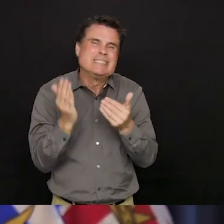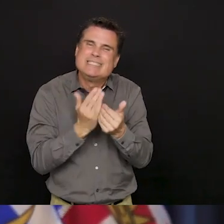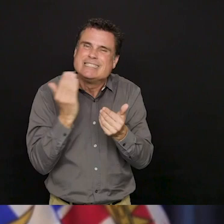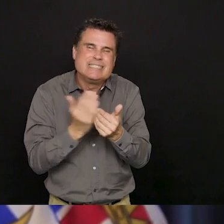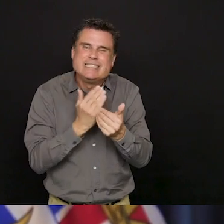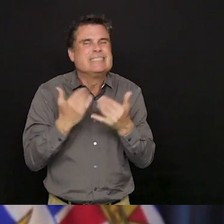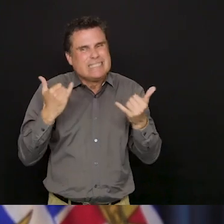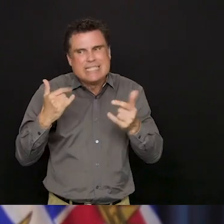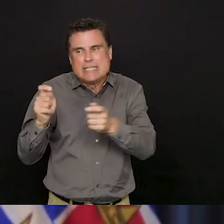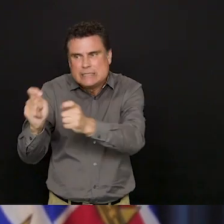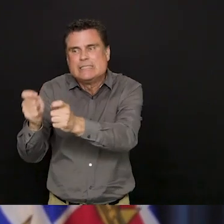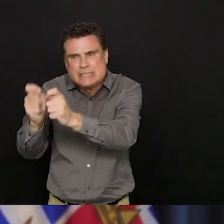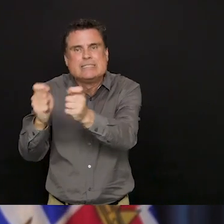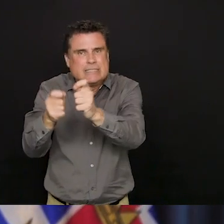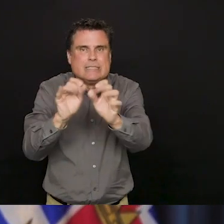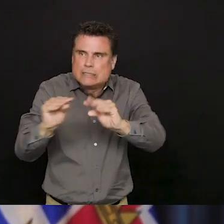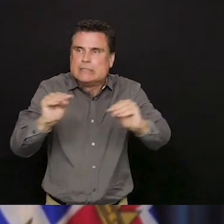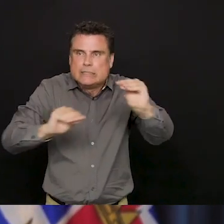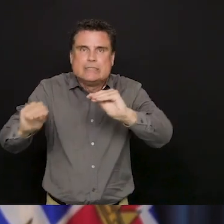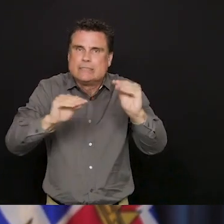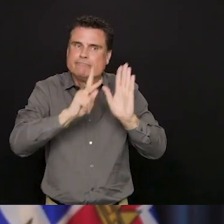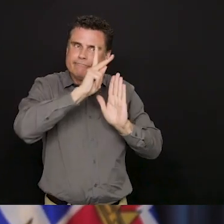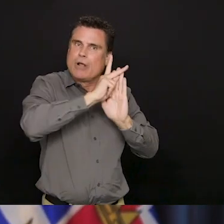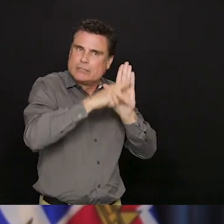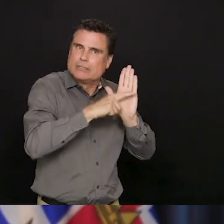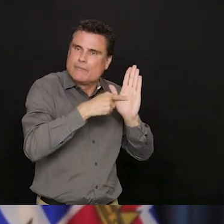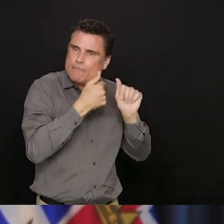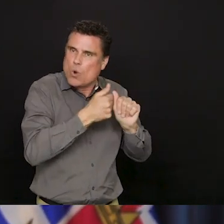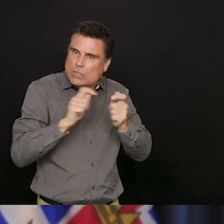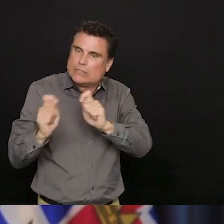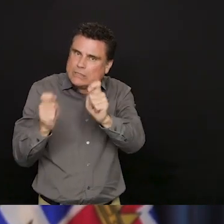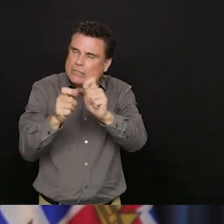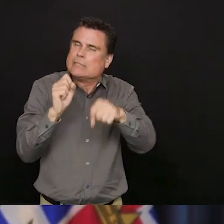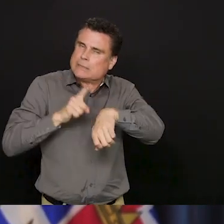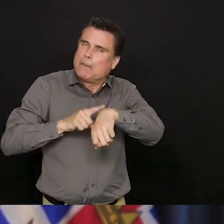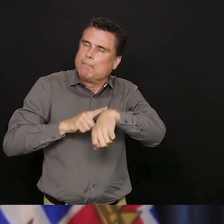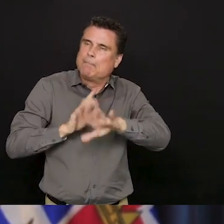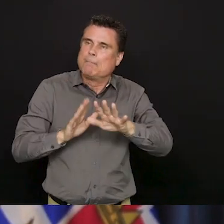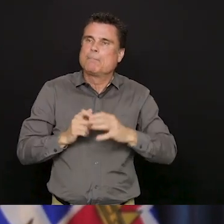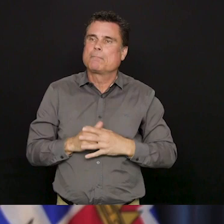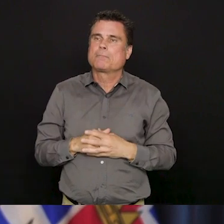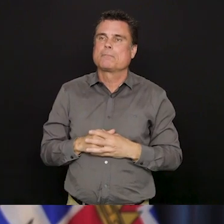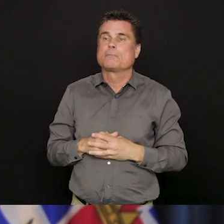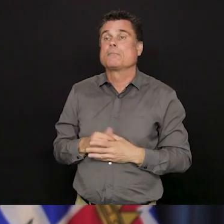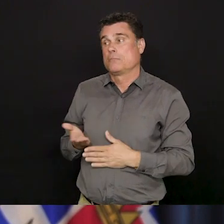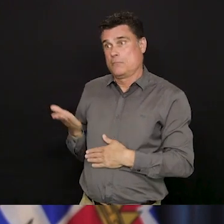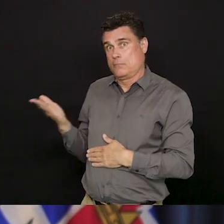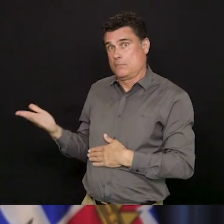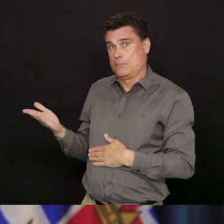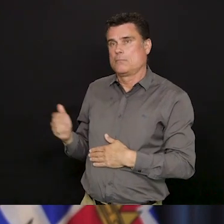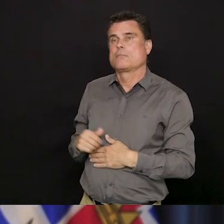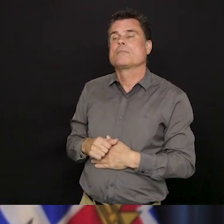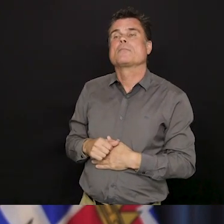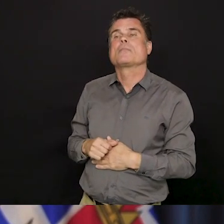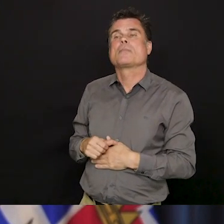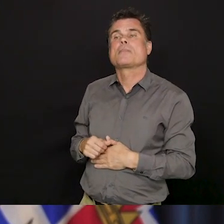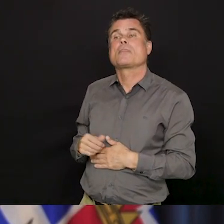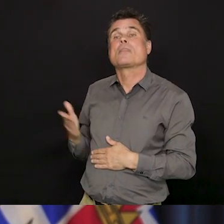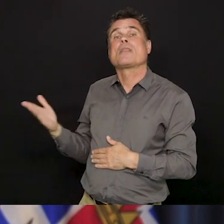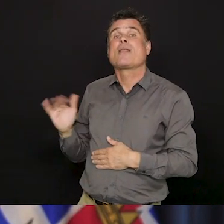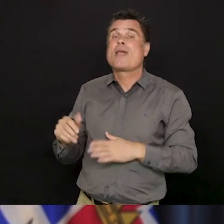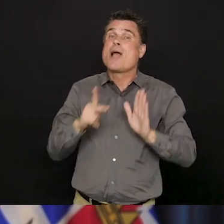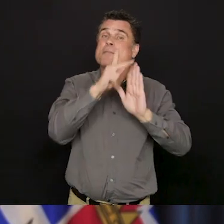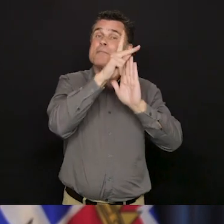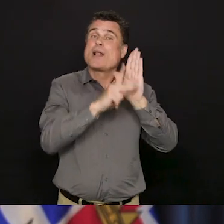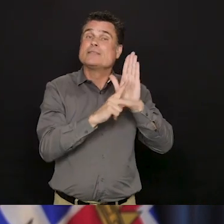Yeah, I mean, this principle came out very early on, I think, in after the outbreak at Lynn Valley, and certainly